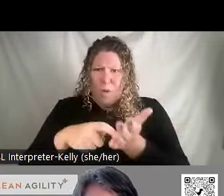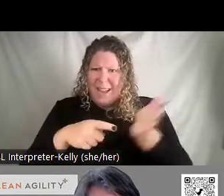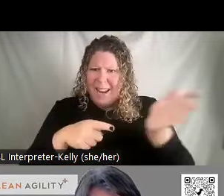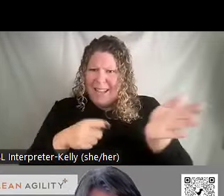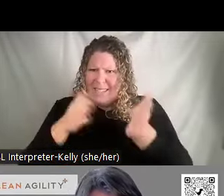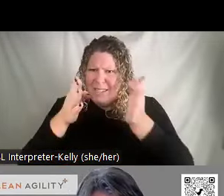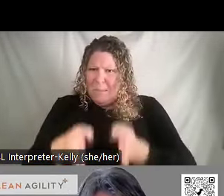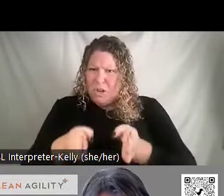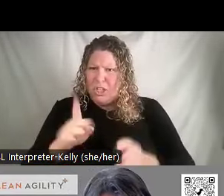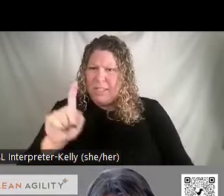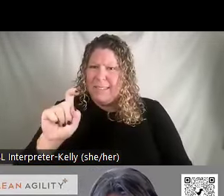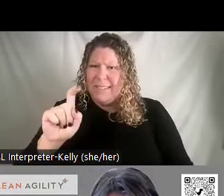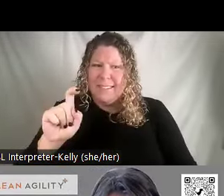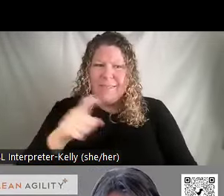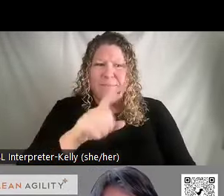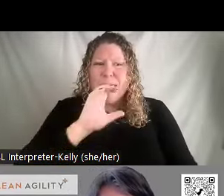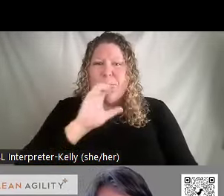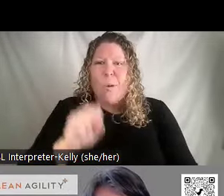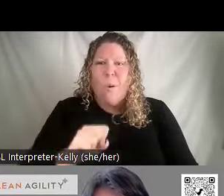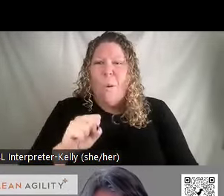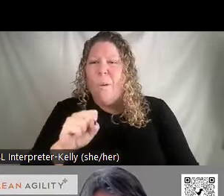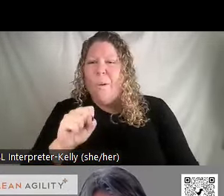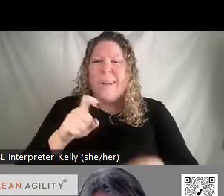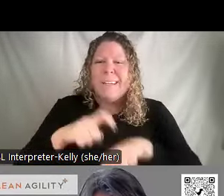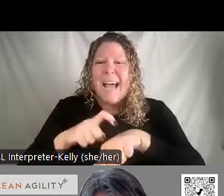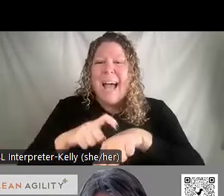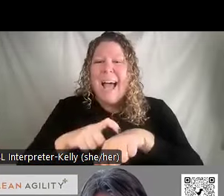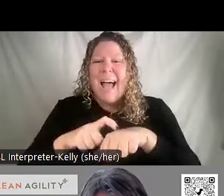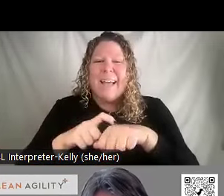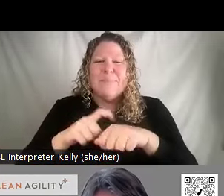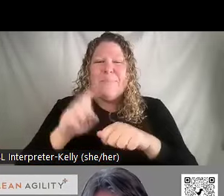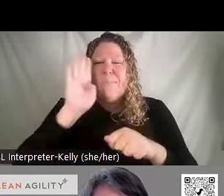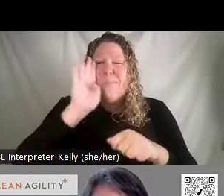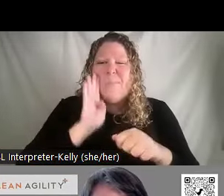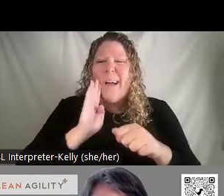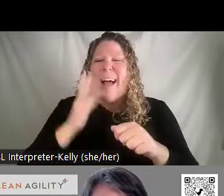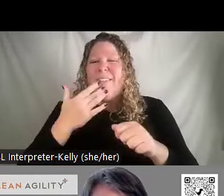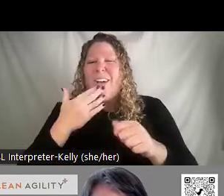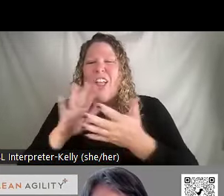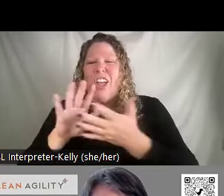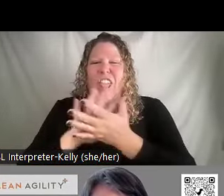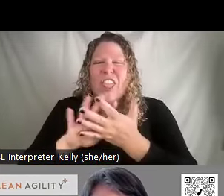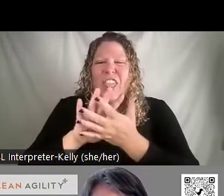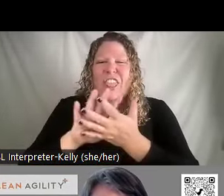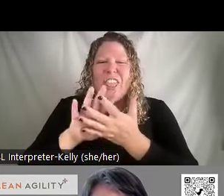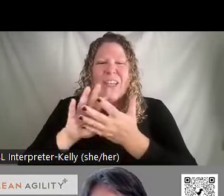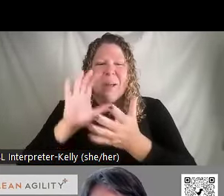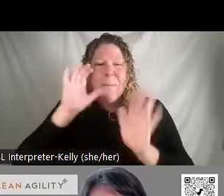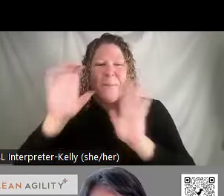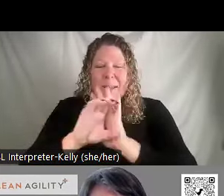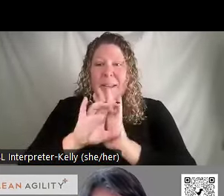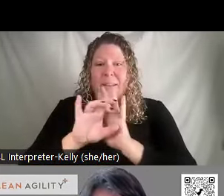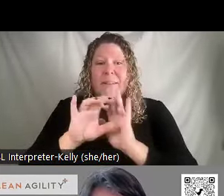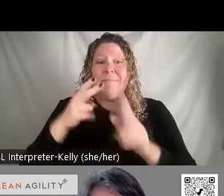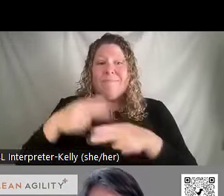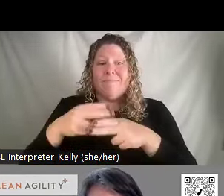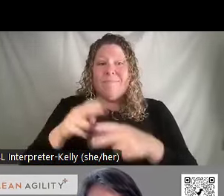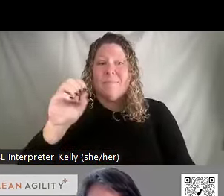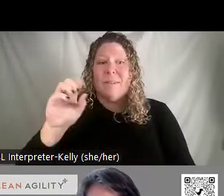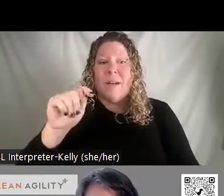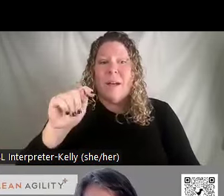This old-timey sepia portrait. That is, if I put the name of the person, the name is Otto